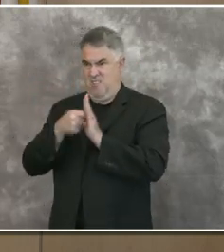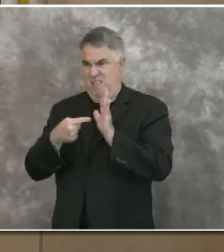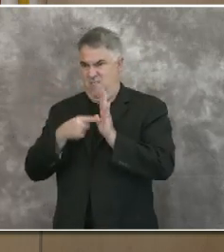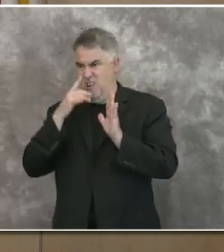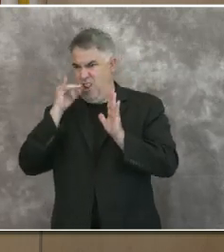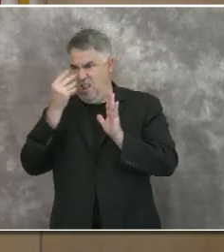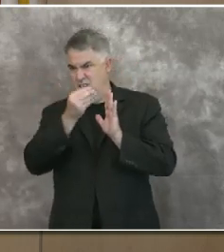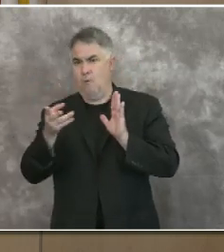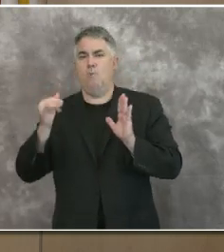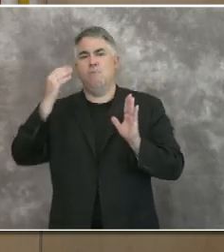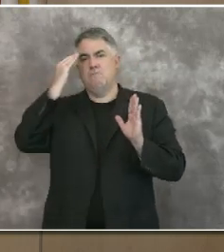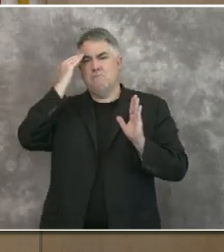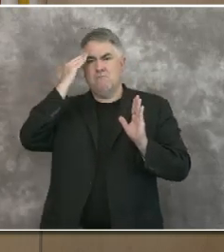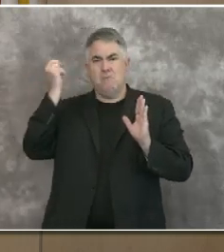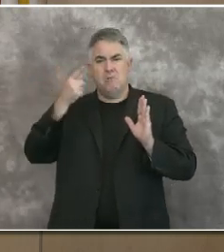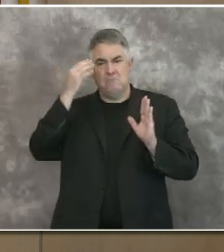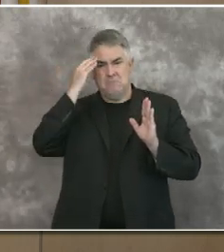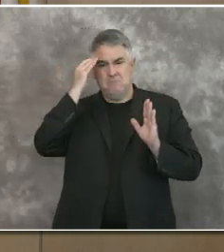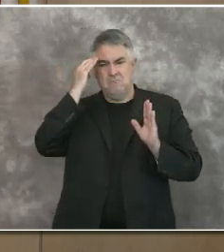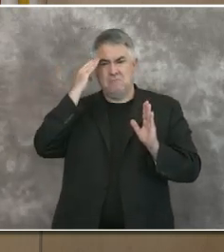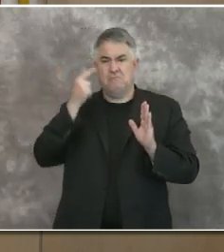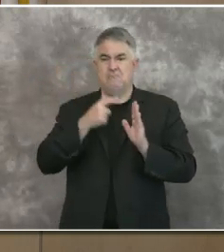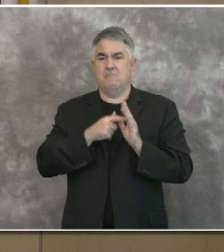revised attestation form was